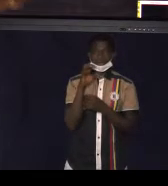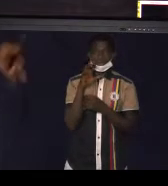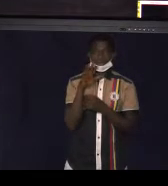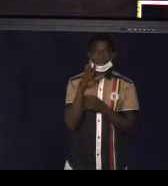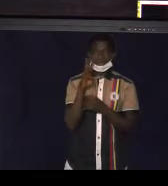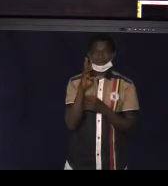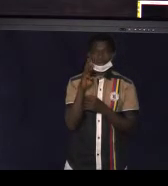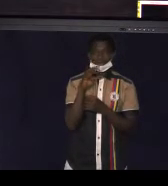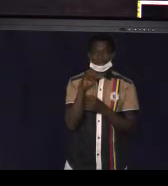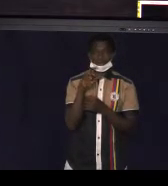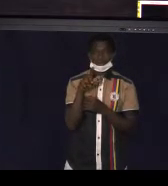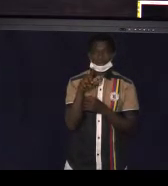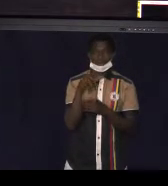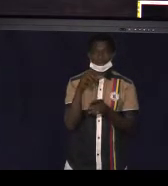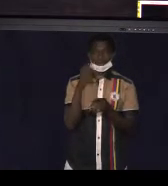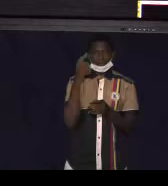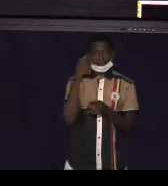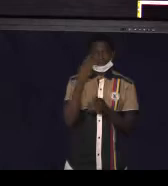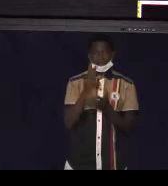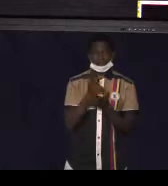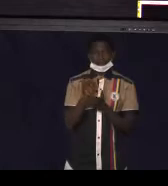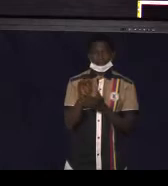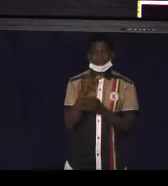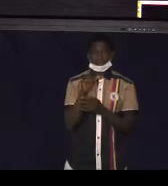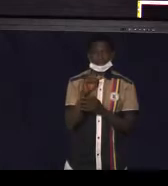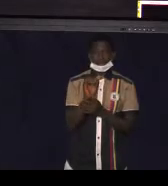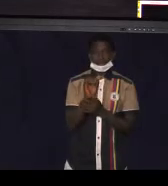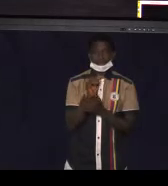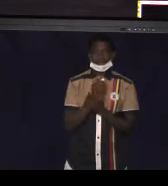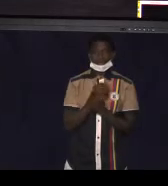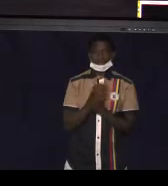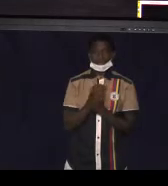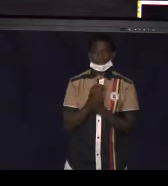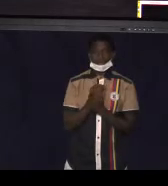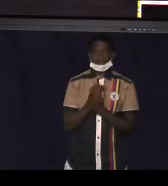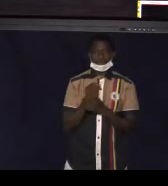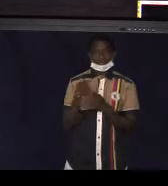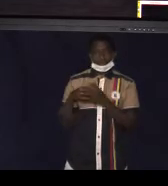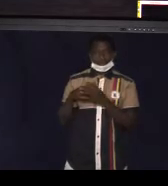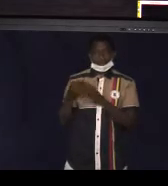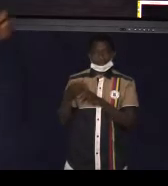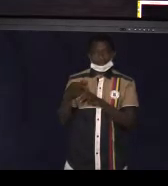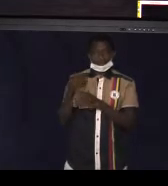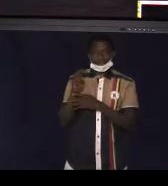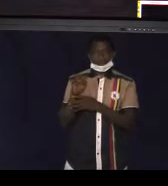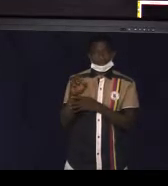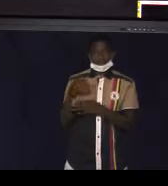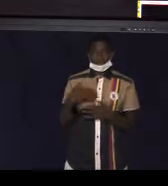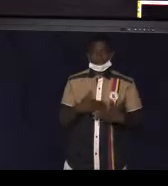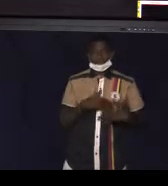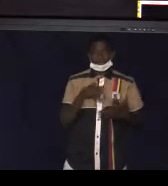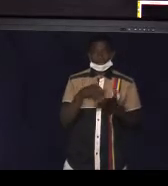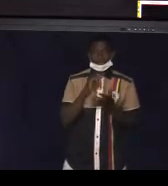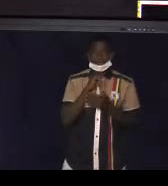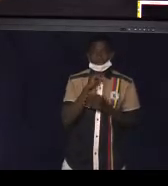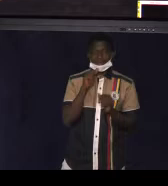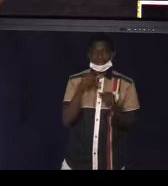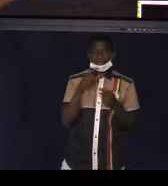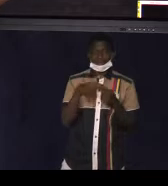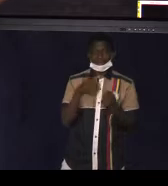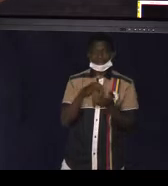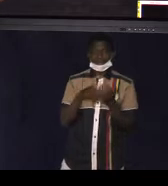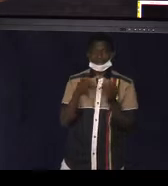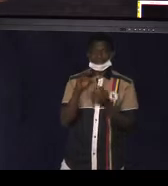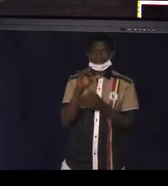856 milliliters for cooking. So beginning from the milliliter side, it is not possible to